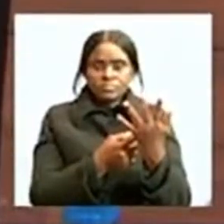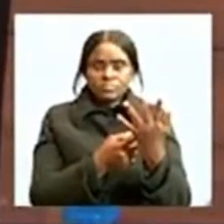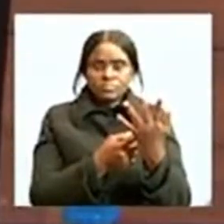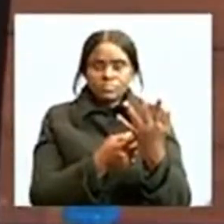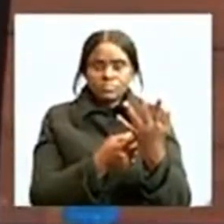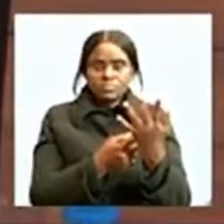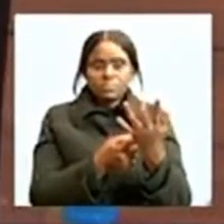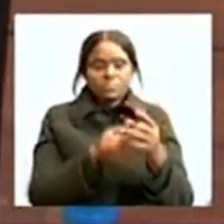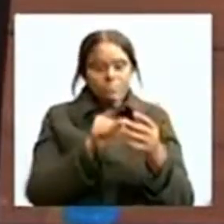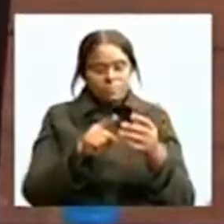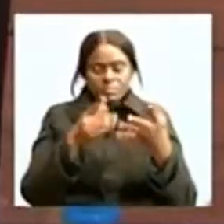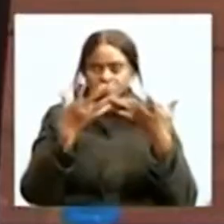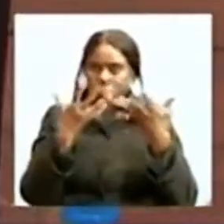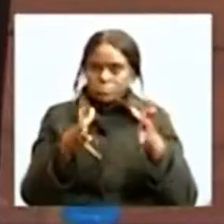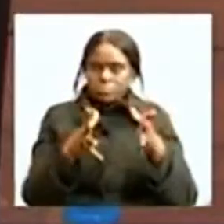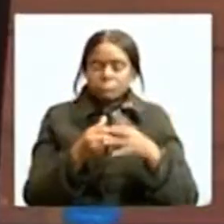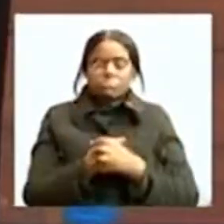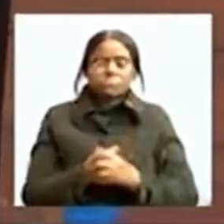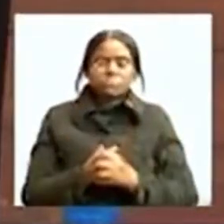it's on the loans?